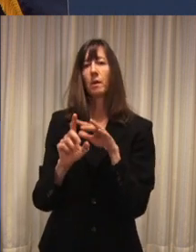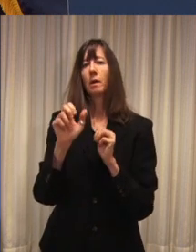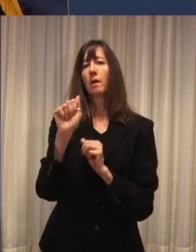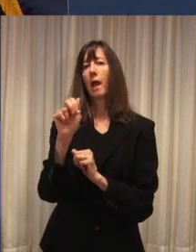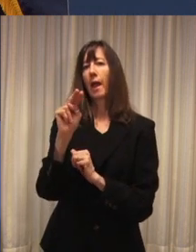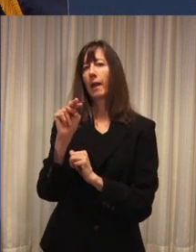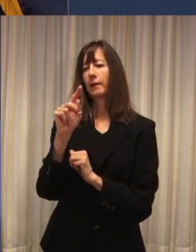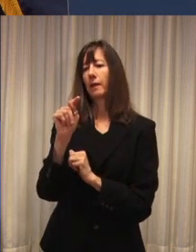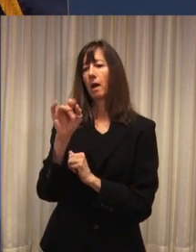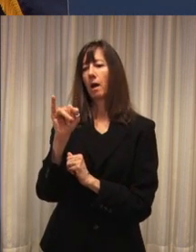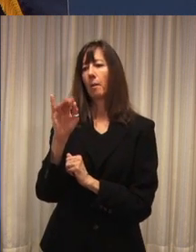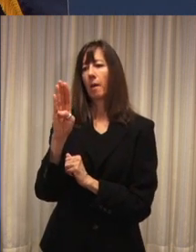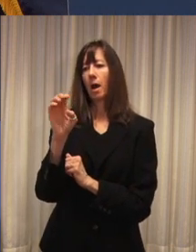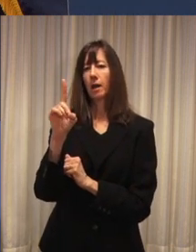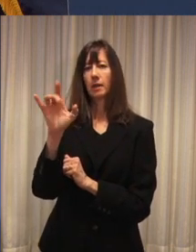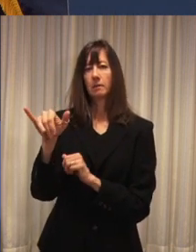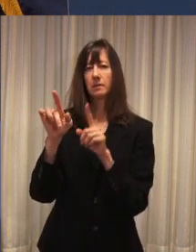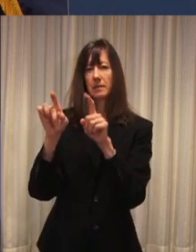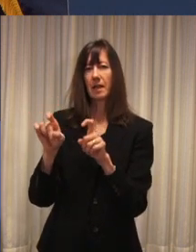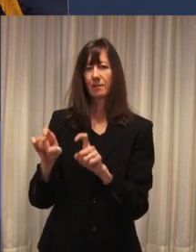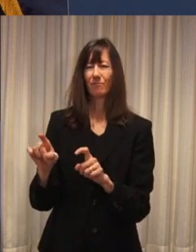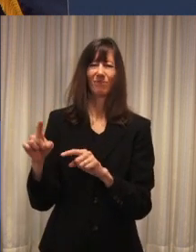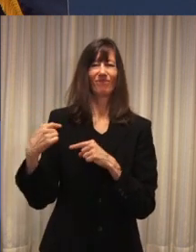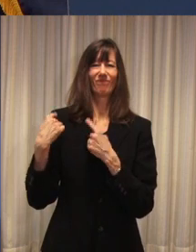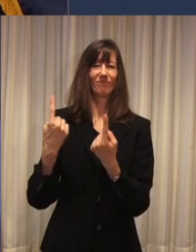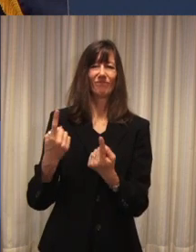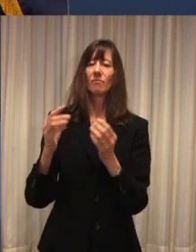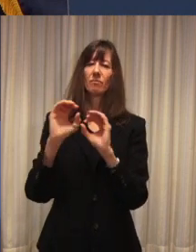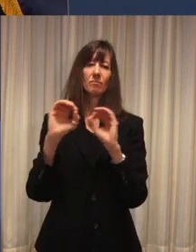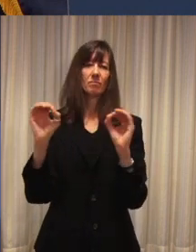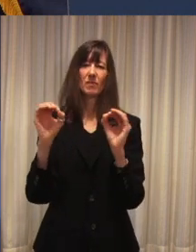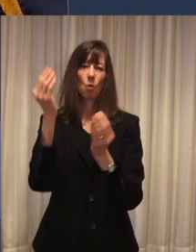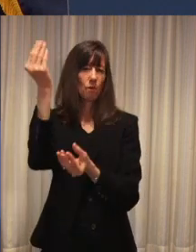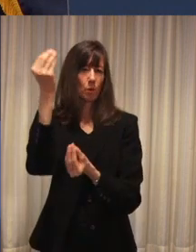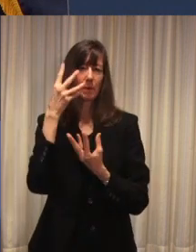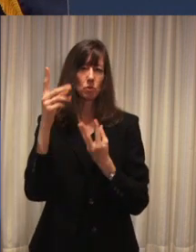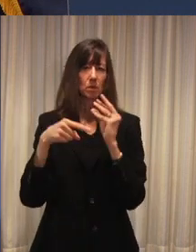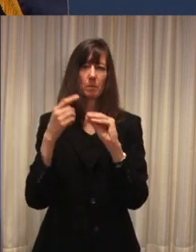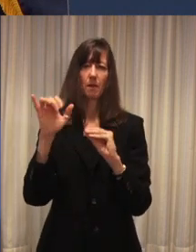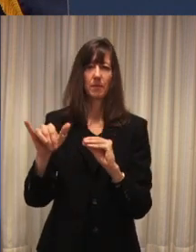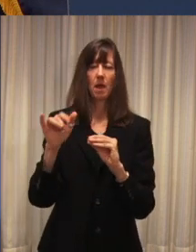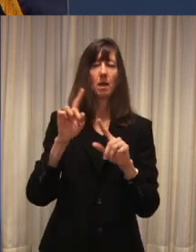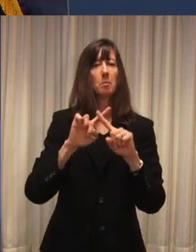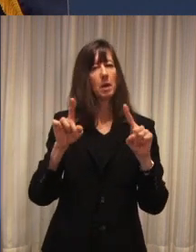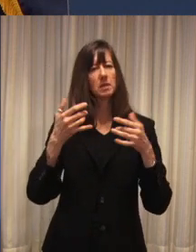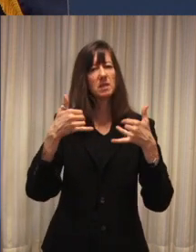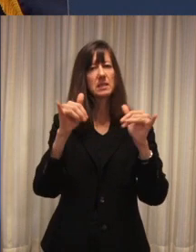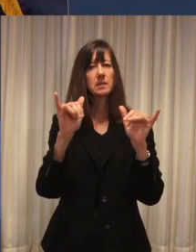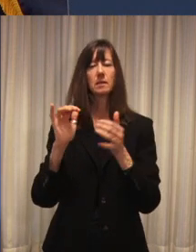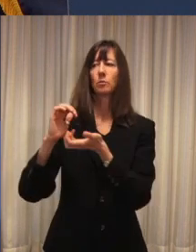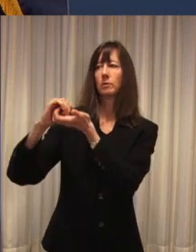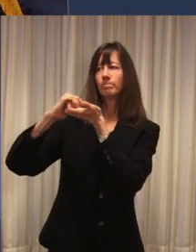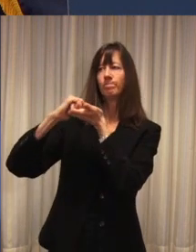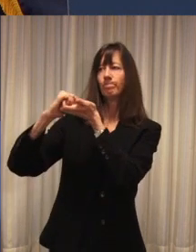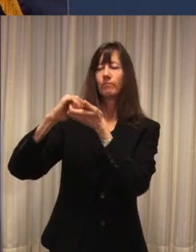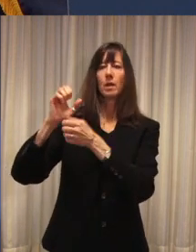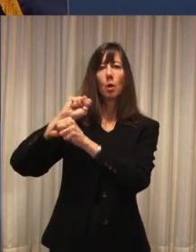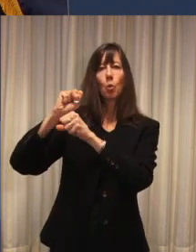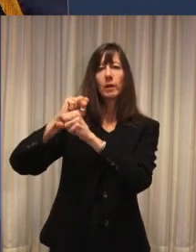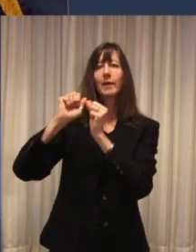getting us out of the situation we're in, and we are working on that along with the state to expand that as quickly as we